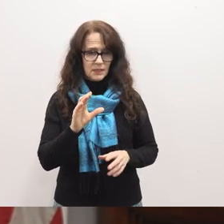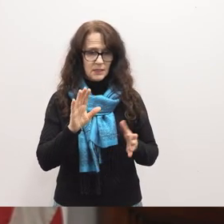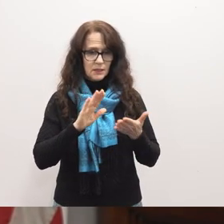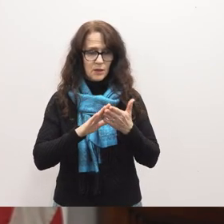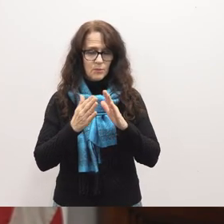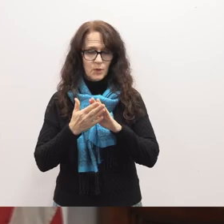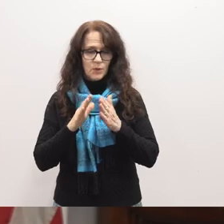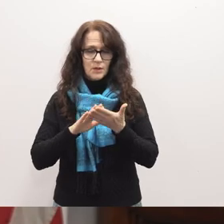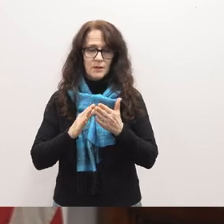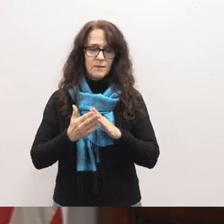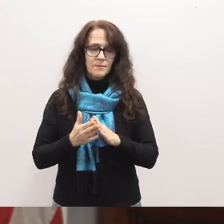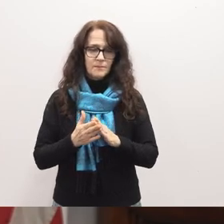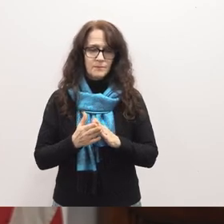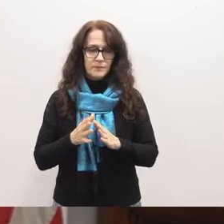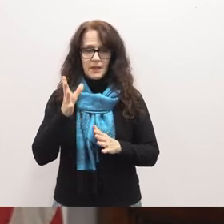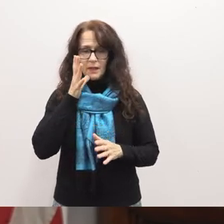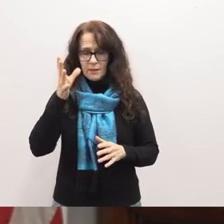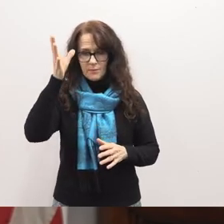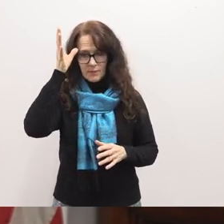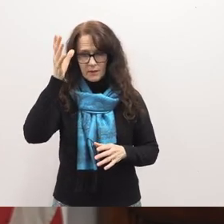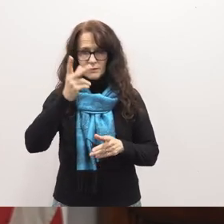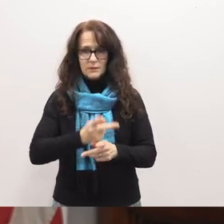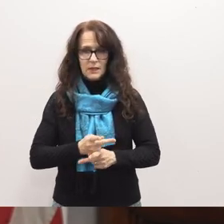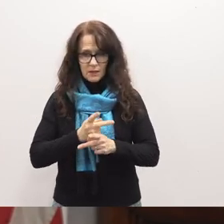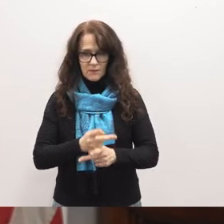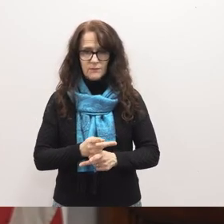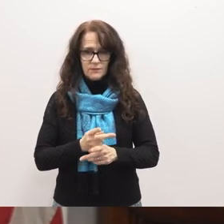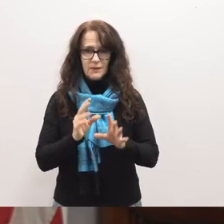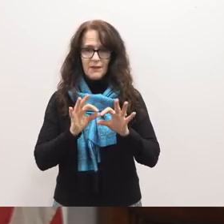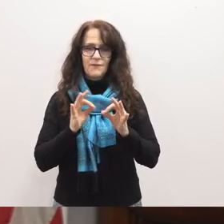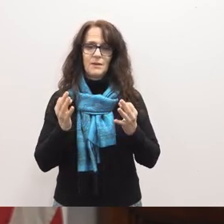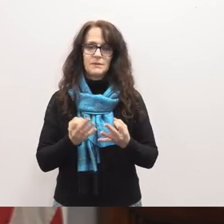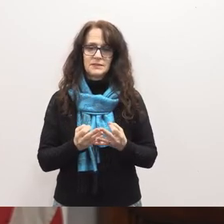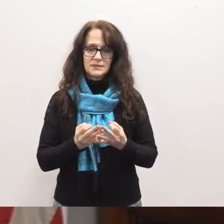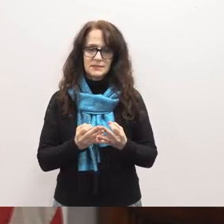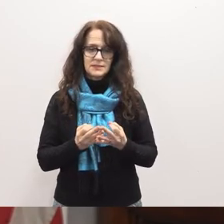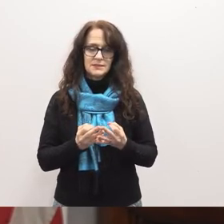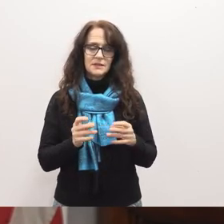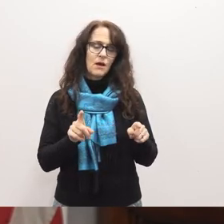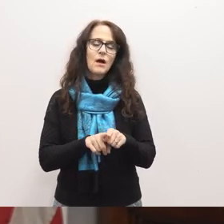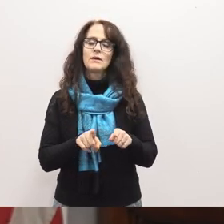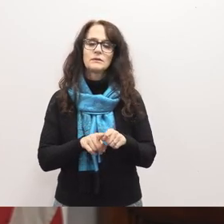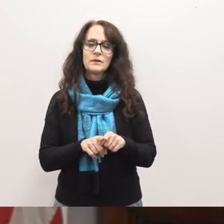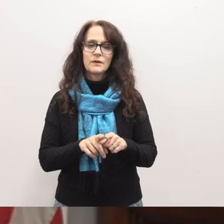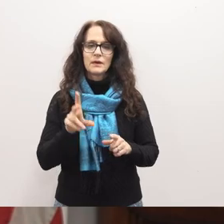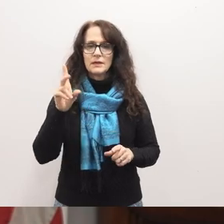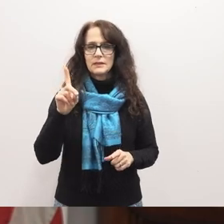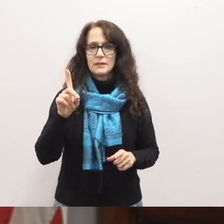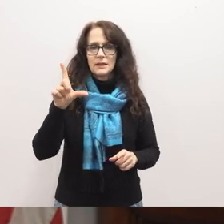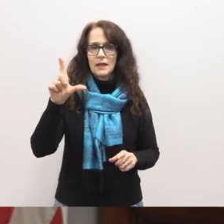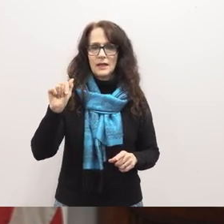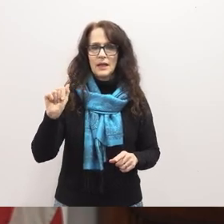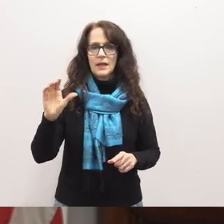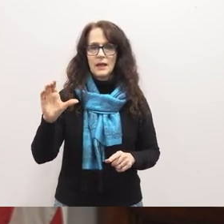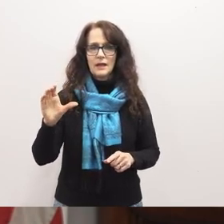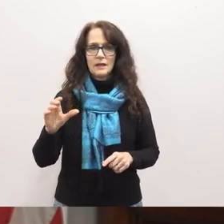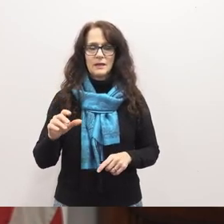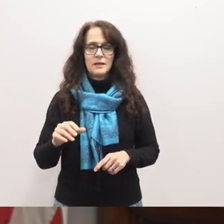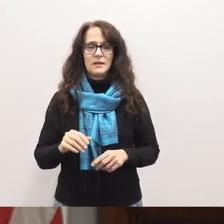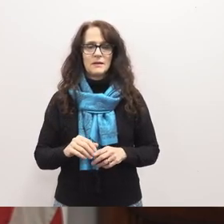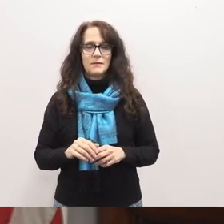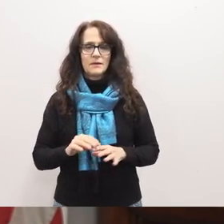community, parents, caregivers, and families, but we've also heard from DLAC around the